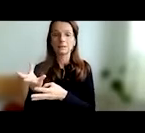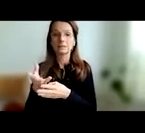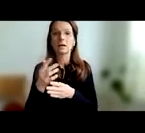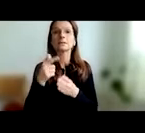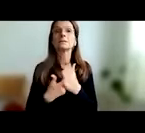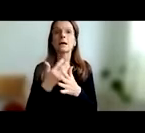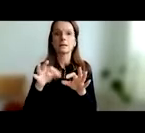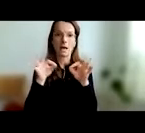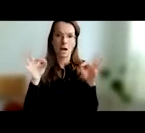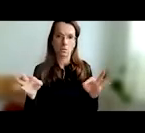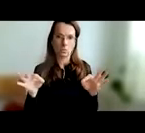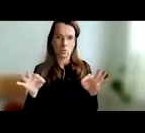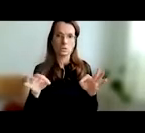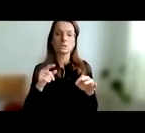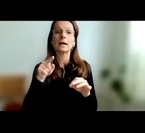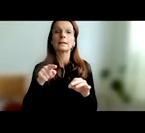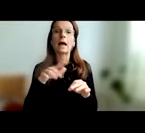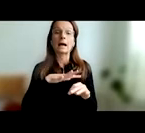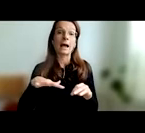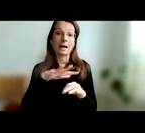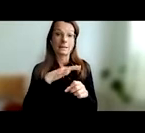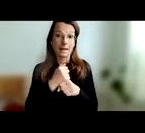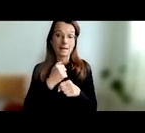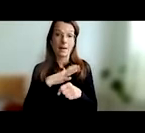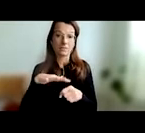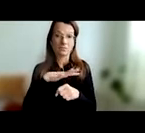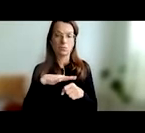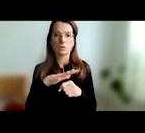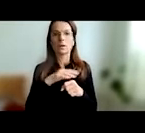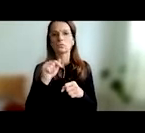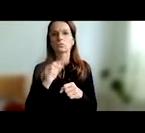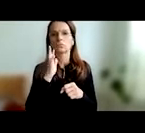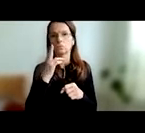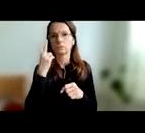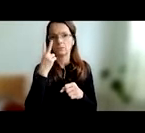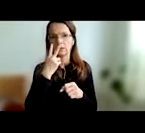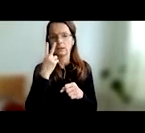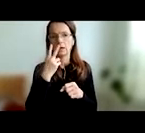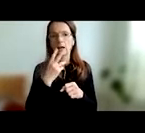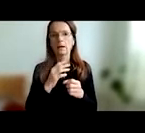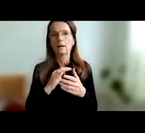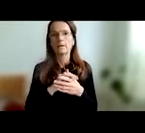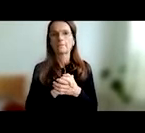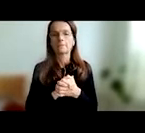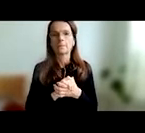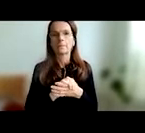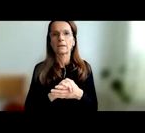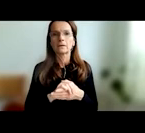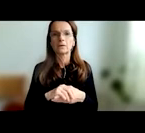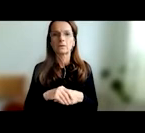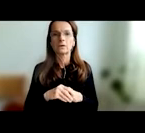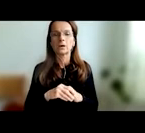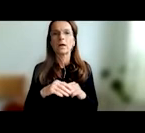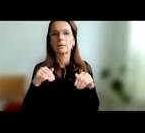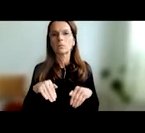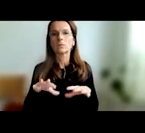employment service and the online dissemination will be available. Se veda moramo